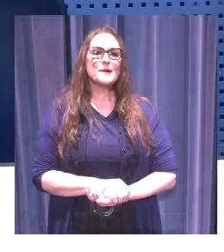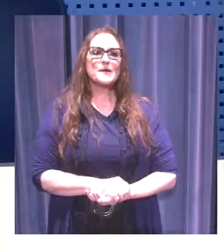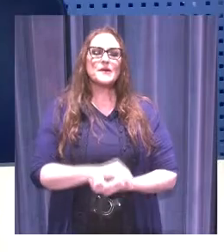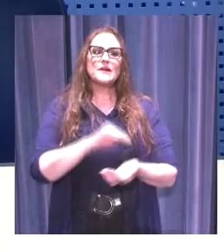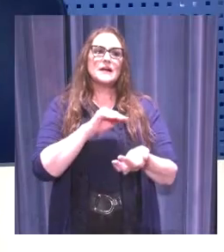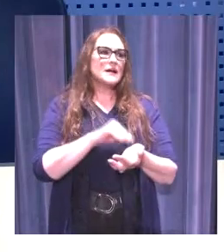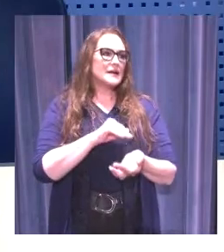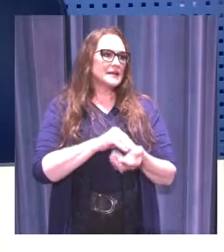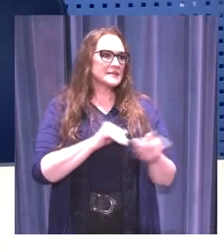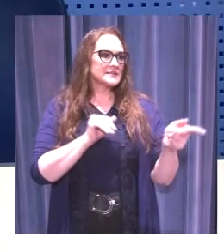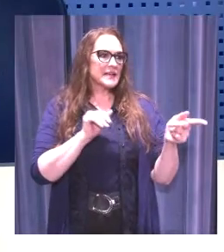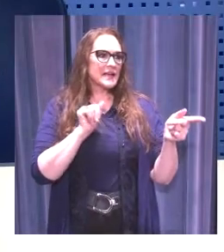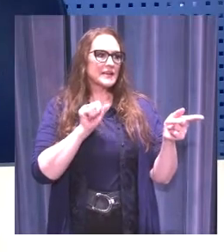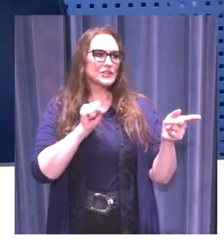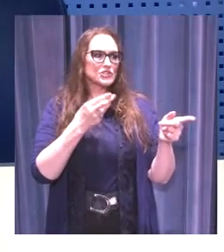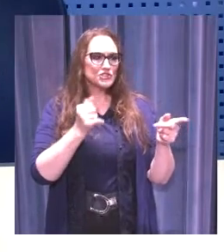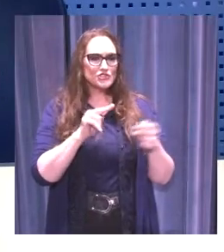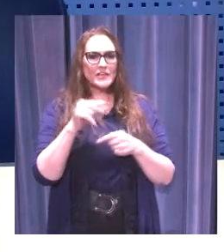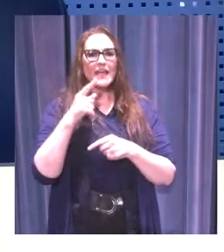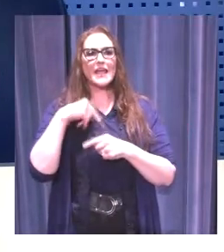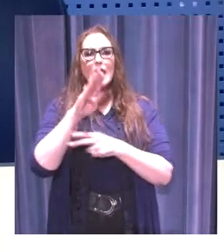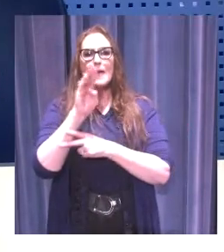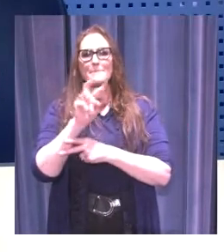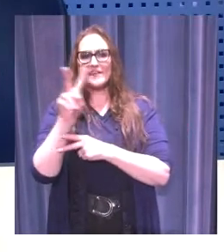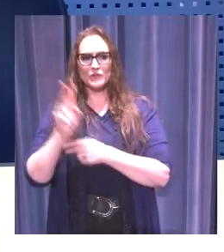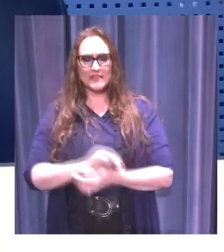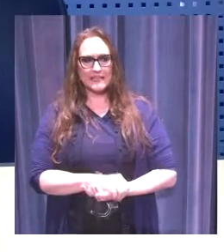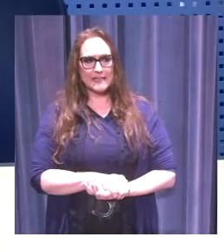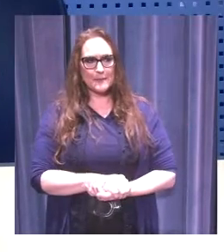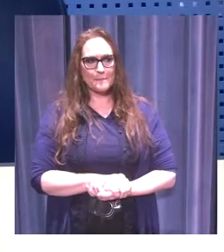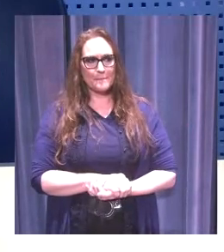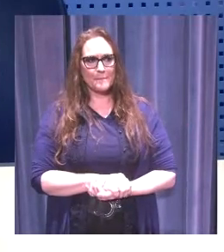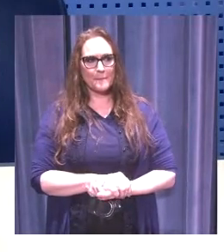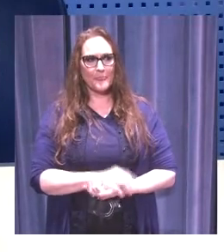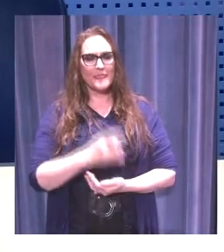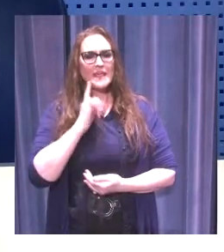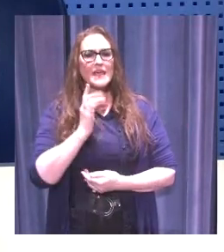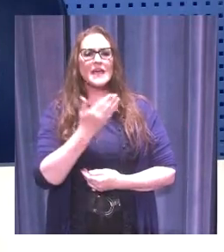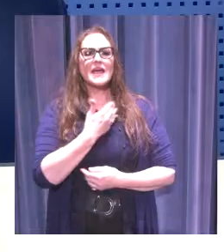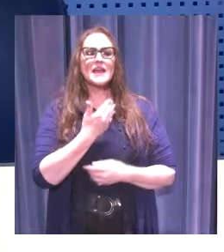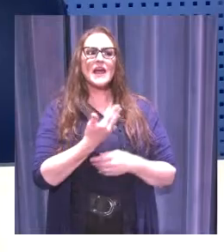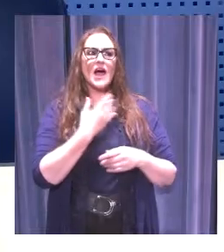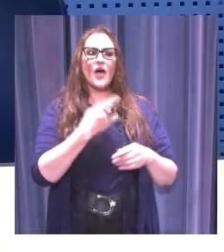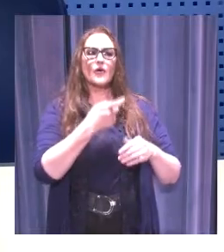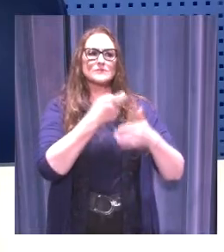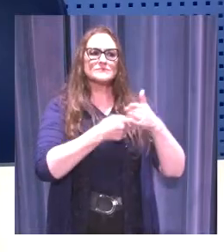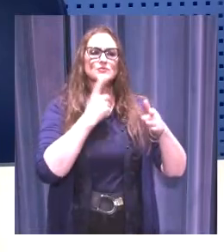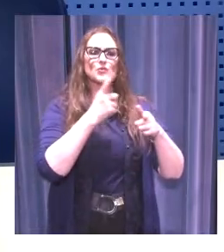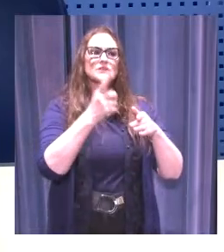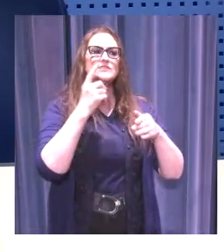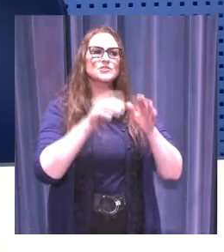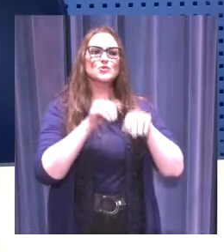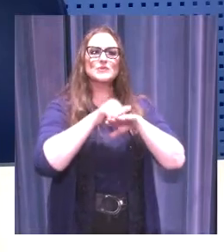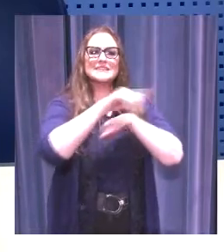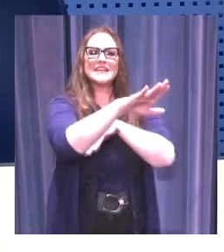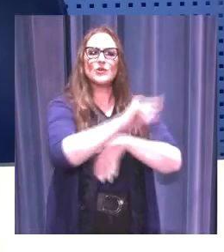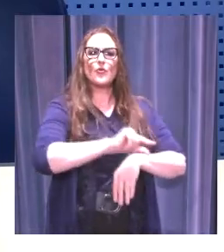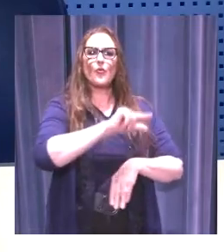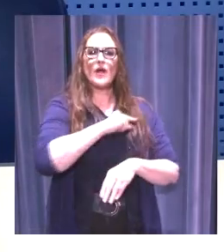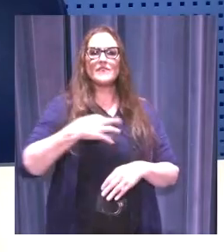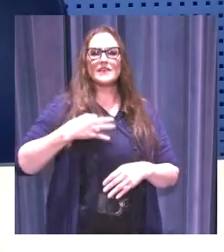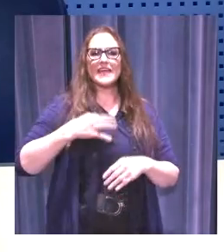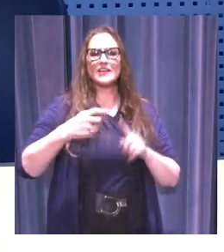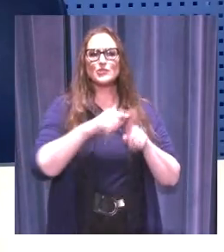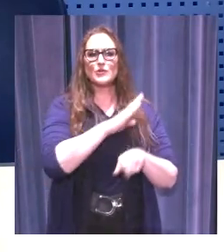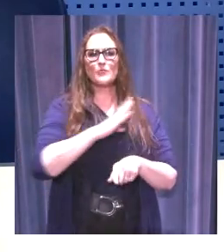Dr. Arnold, Dr. Shank, Dr. Beverly. And our charge was to send qualified candidates to the board for the possibility to